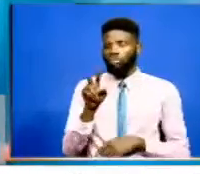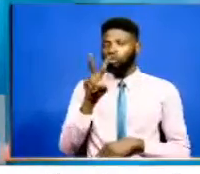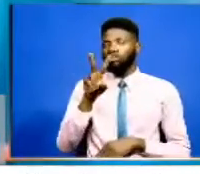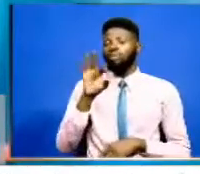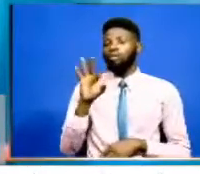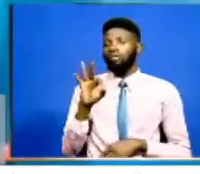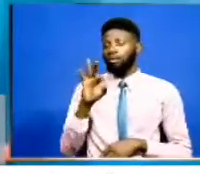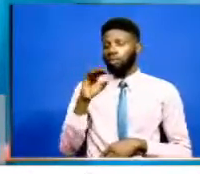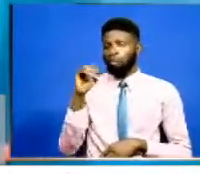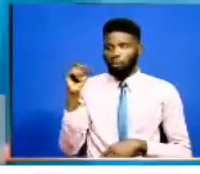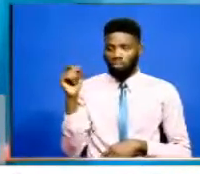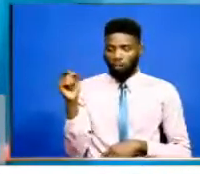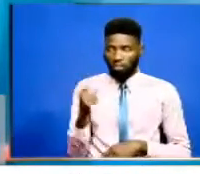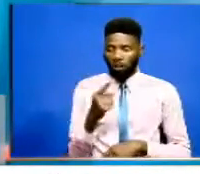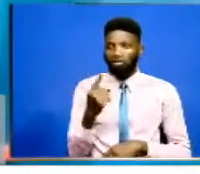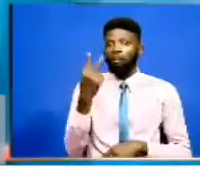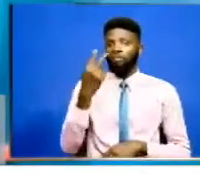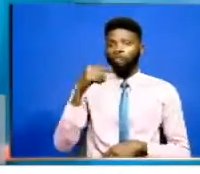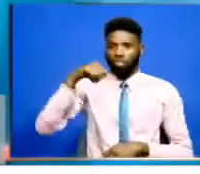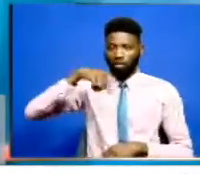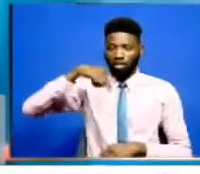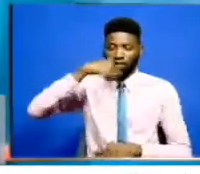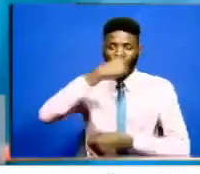of February this year.